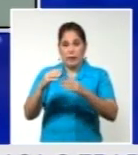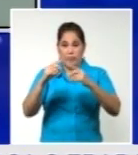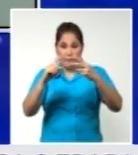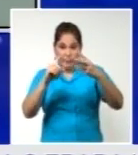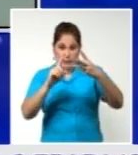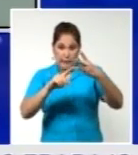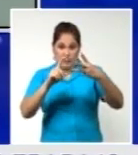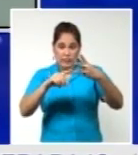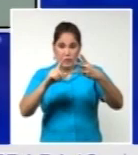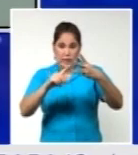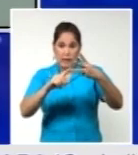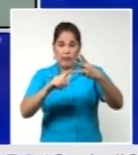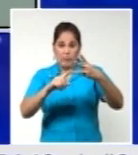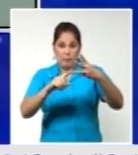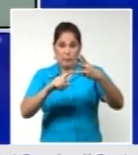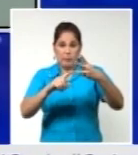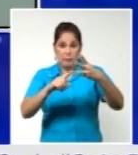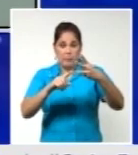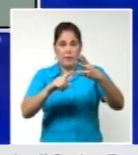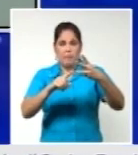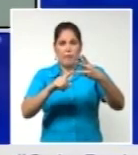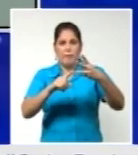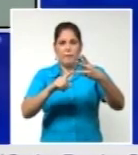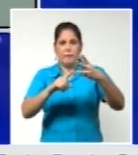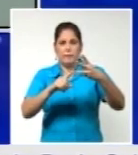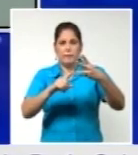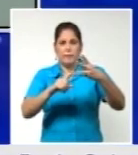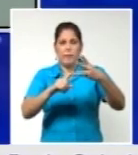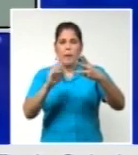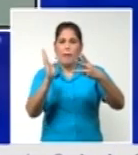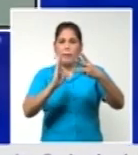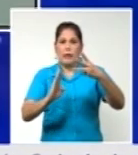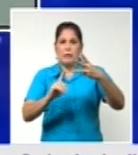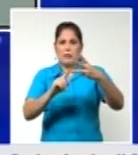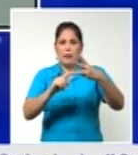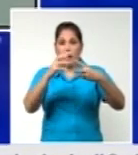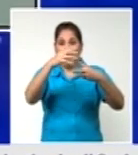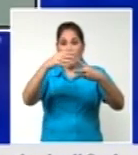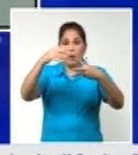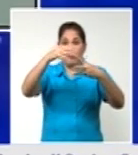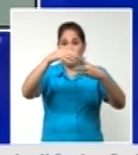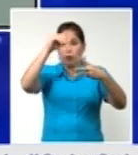155,403 fatalities. In fourth place comes Russia with